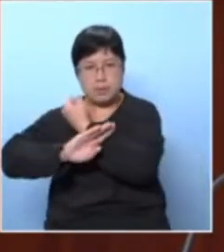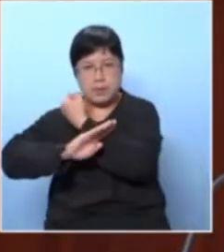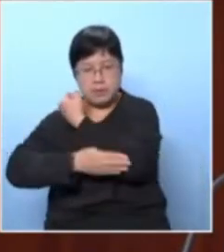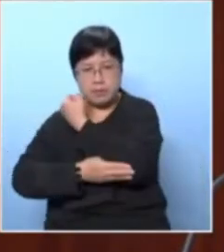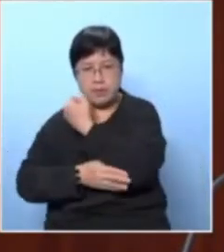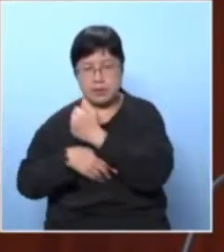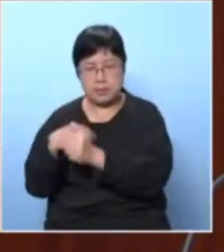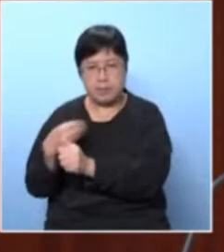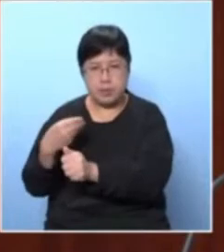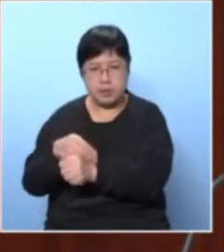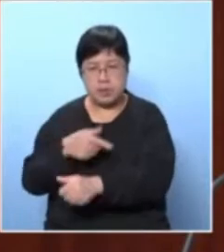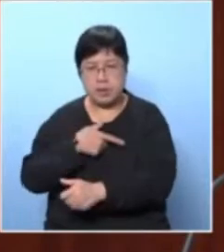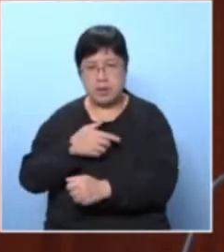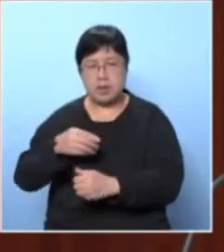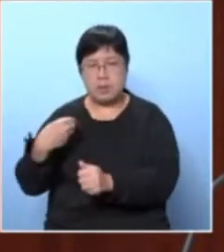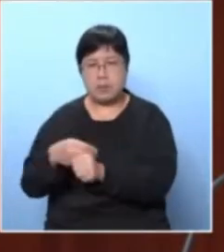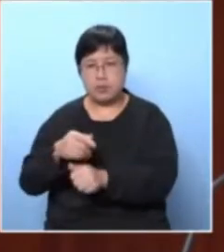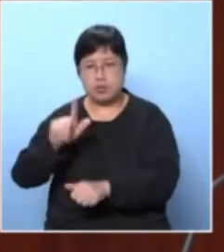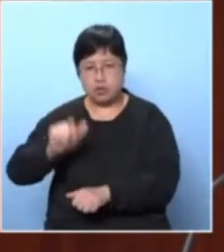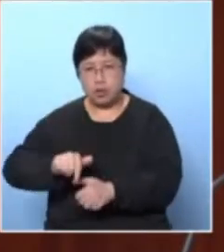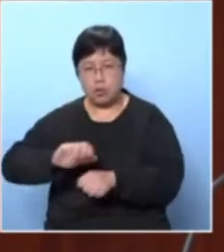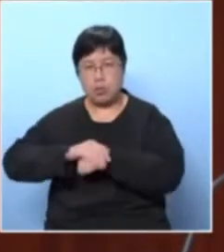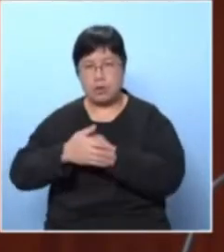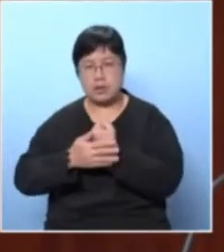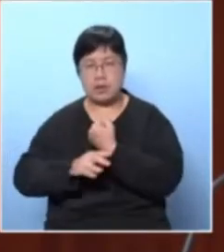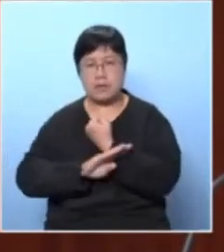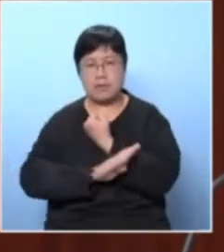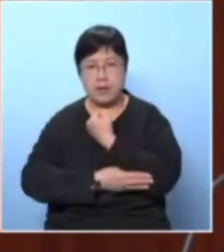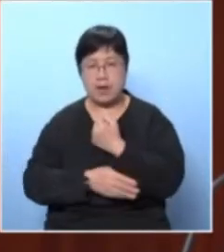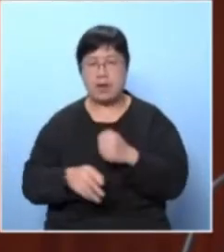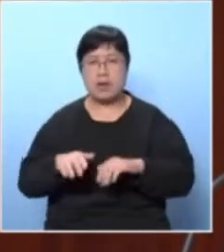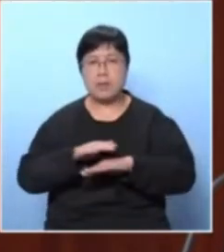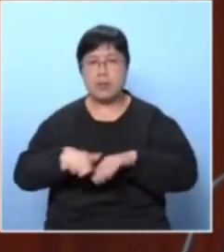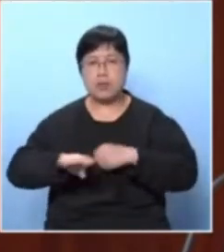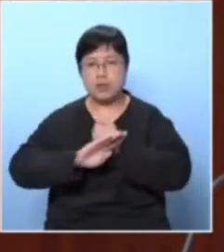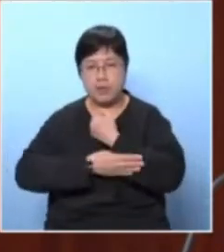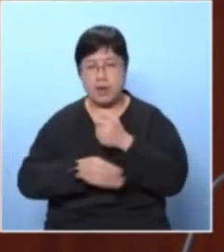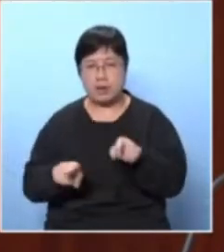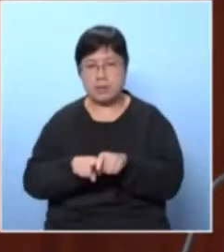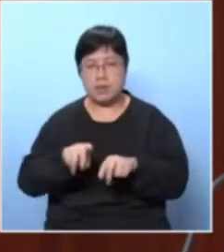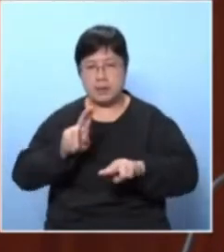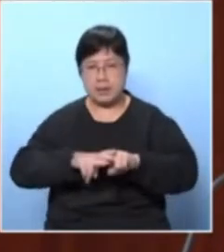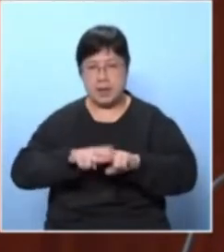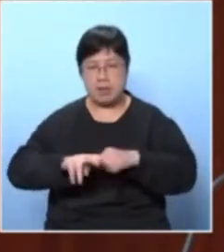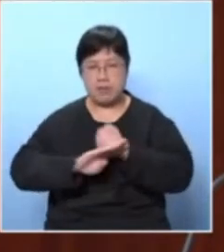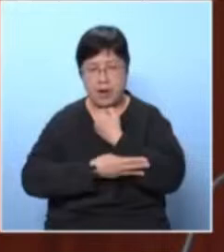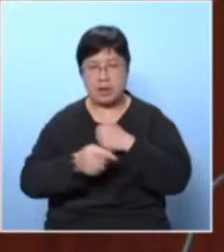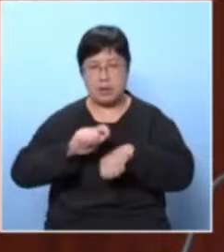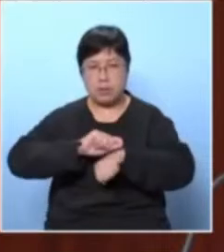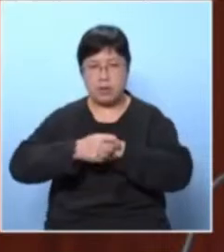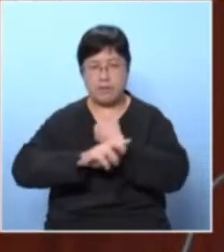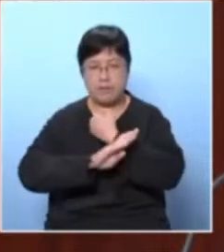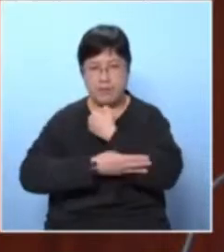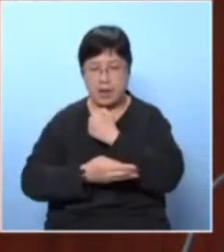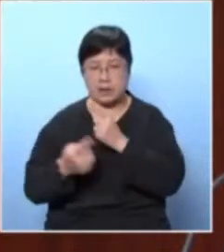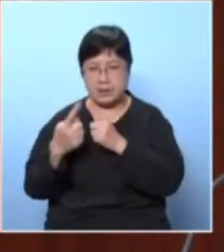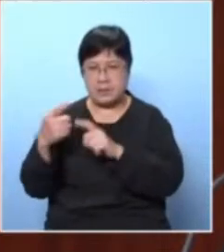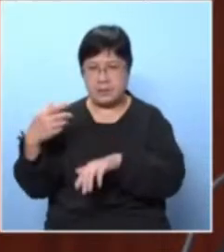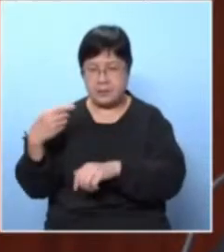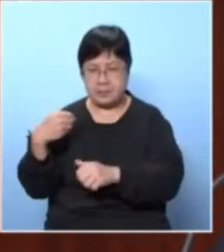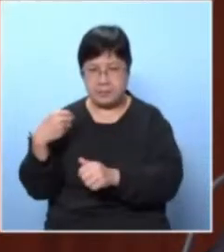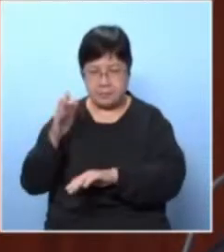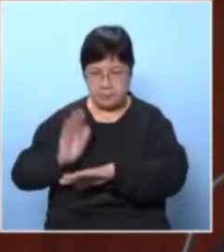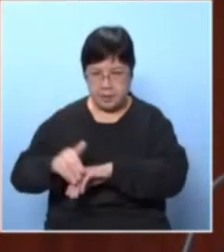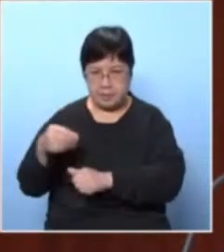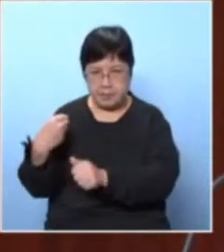for talents in the practice of foreign-related legal affairs for the country, and nurture legal talents conversant with the